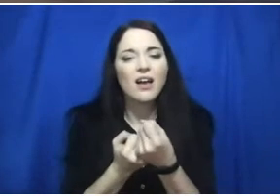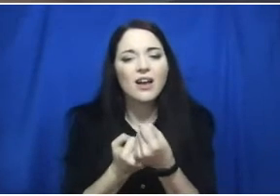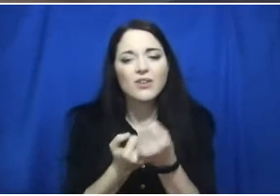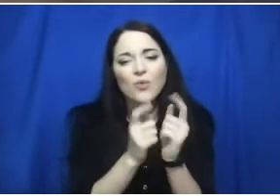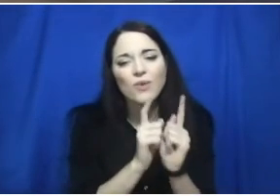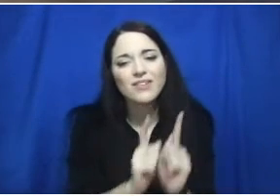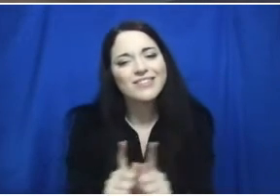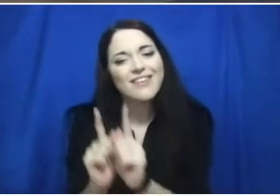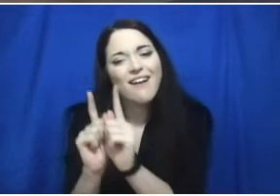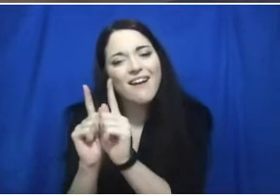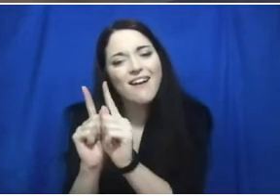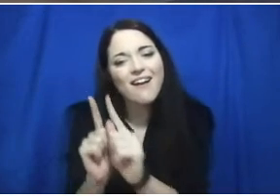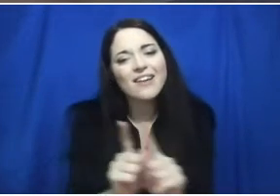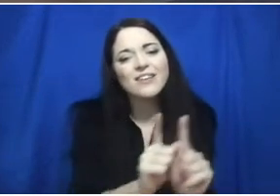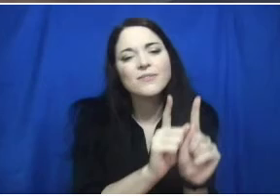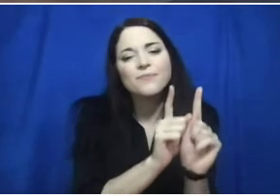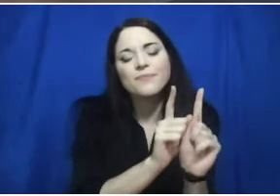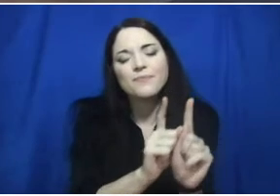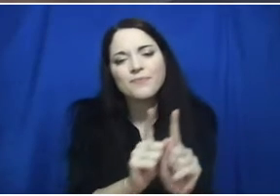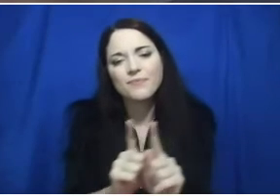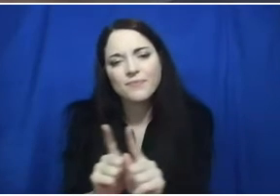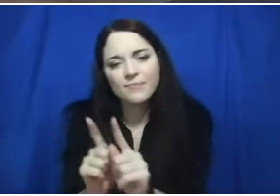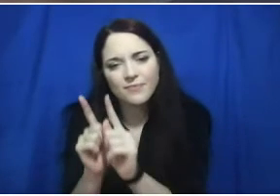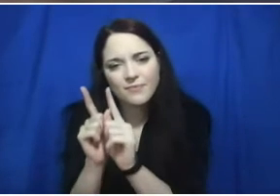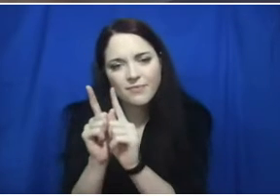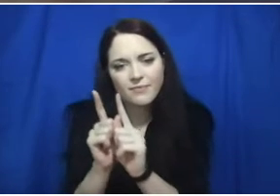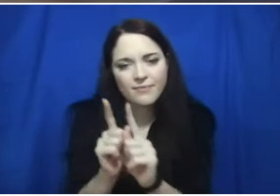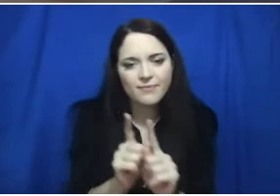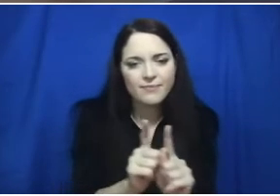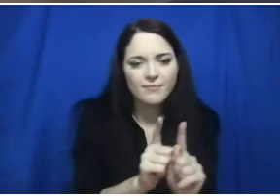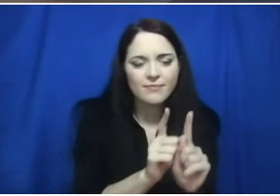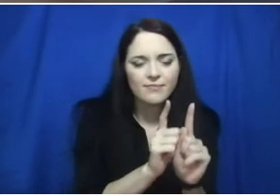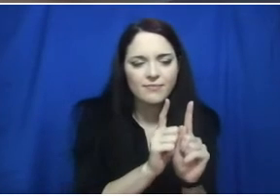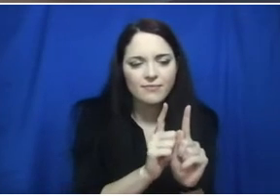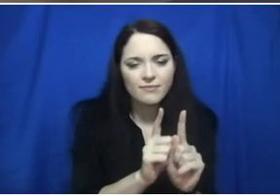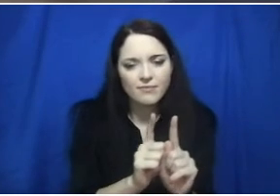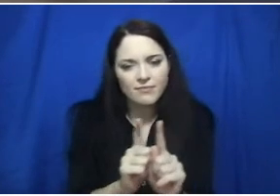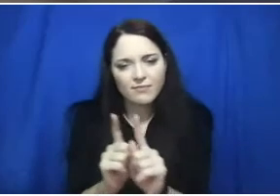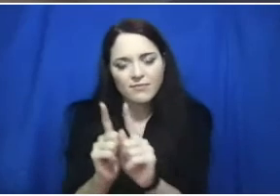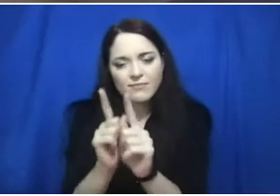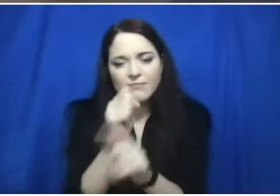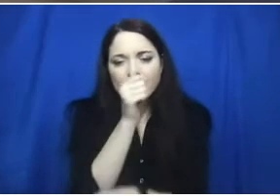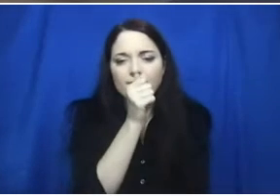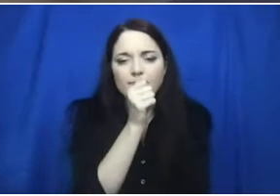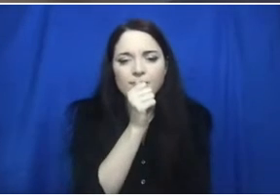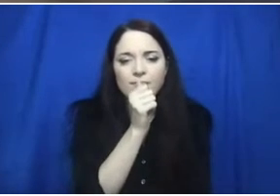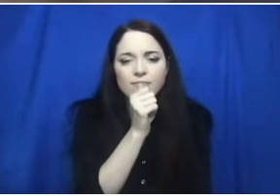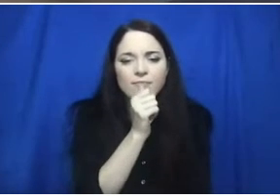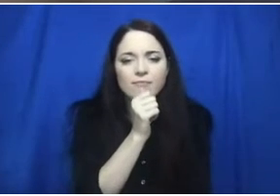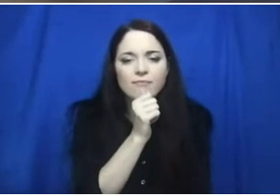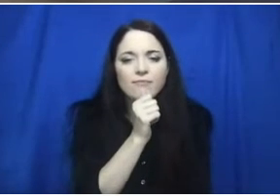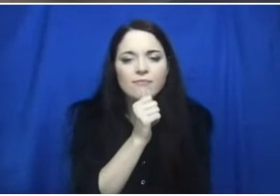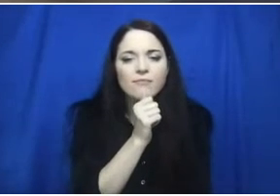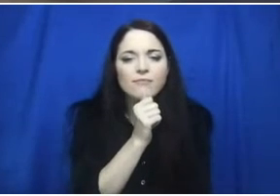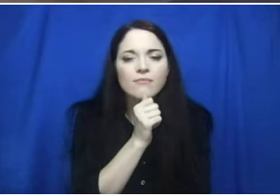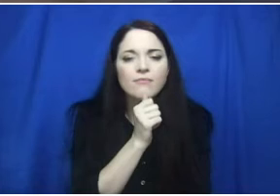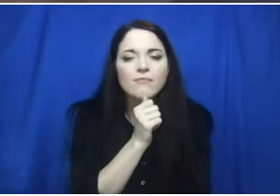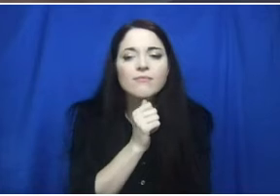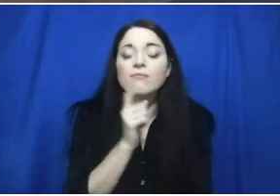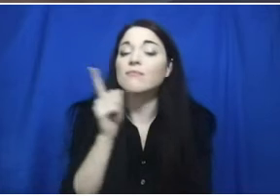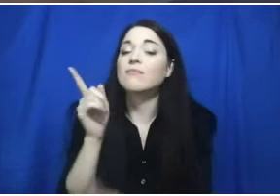side. Bear patiently the cross of grief or